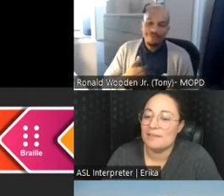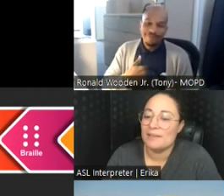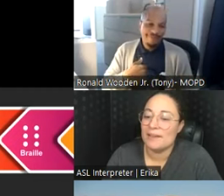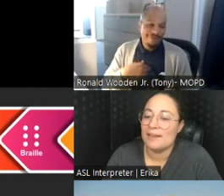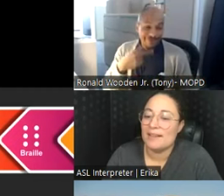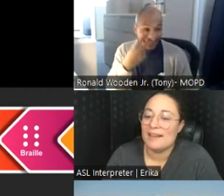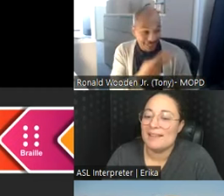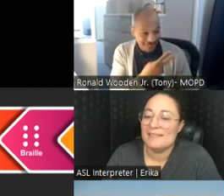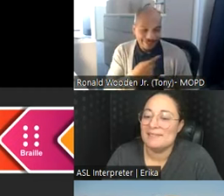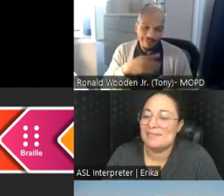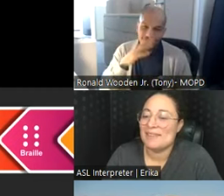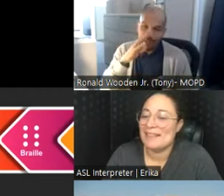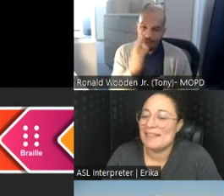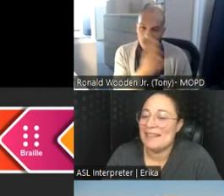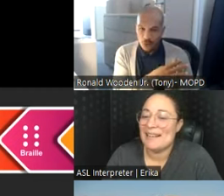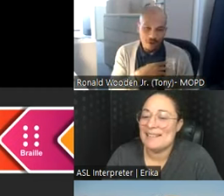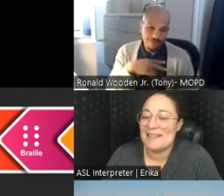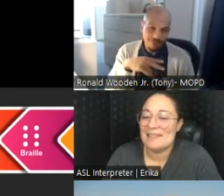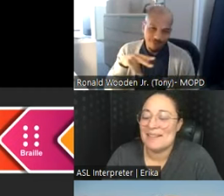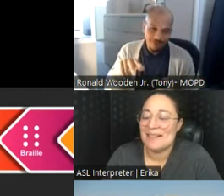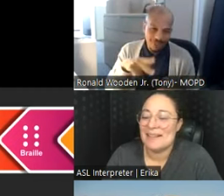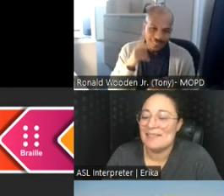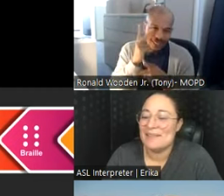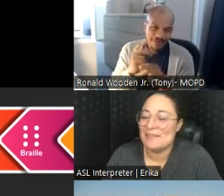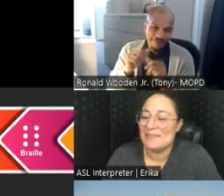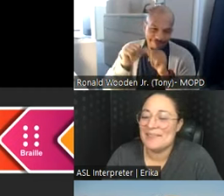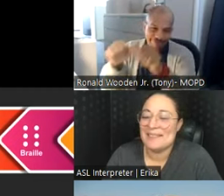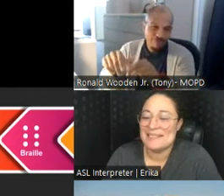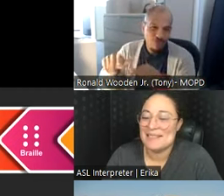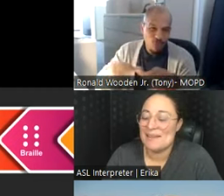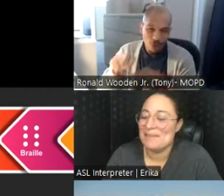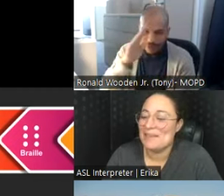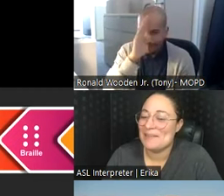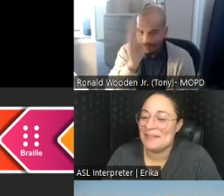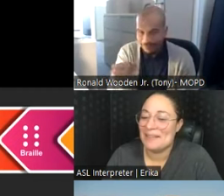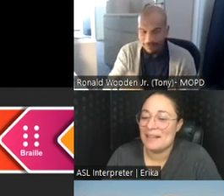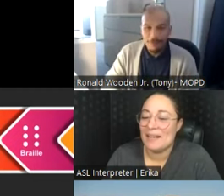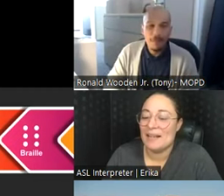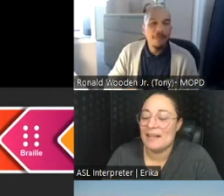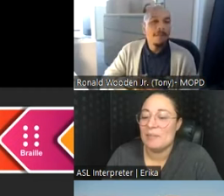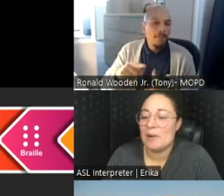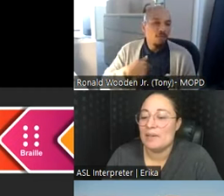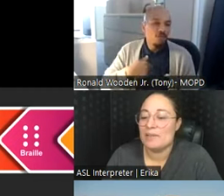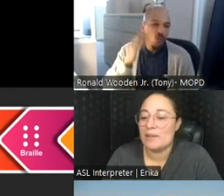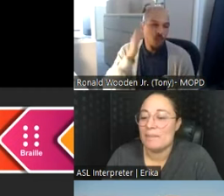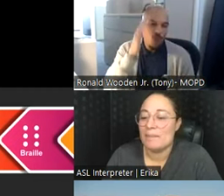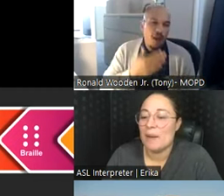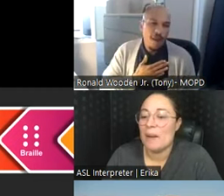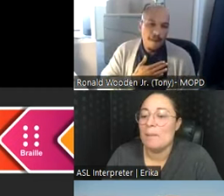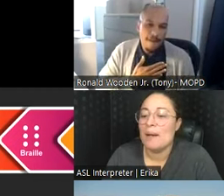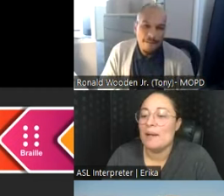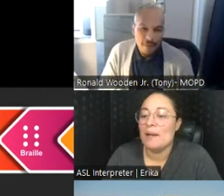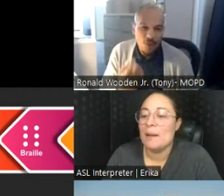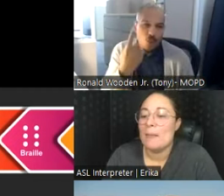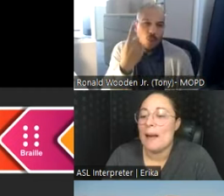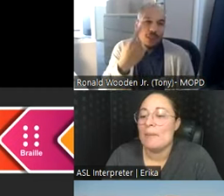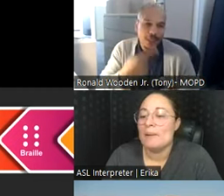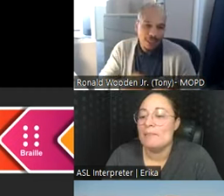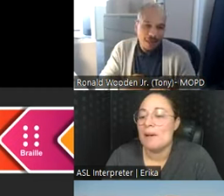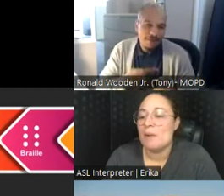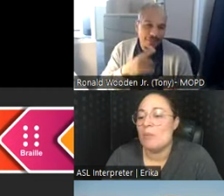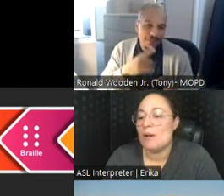arrive. Yeah, I saw them and I kind of ignored them and I just kept going and I kept walking straight. But